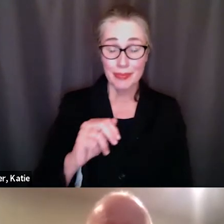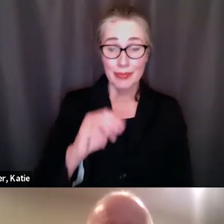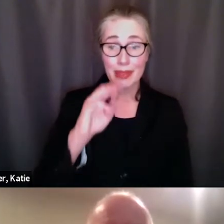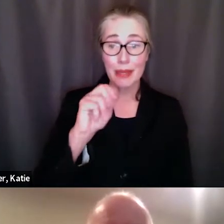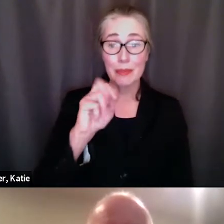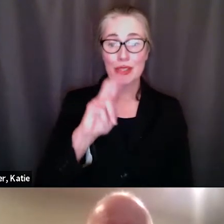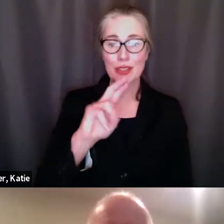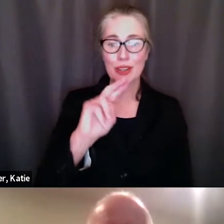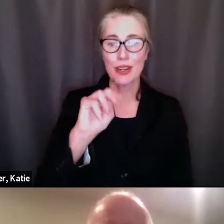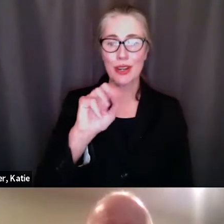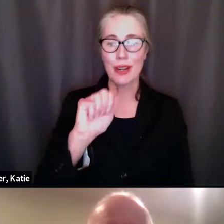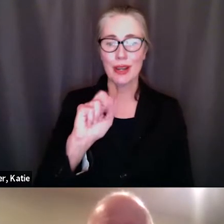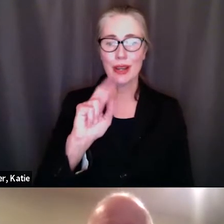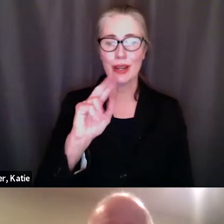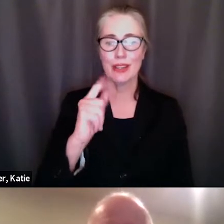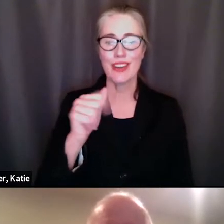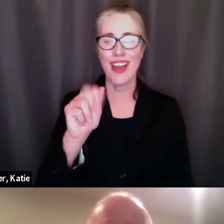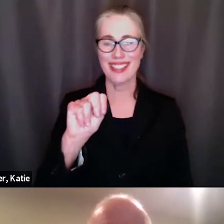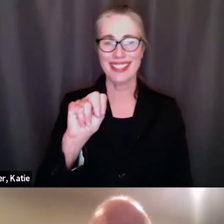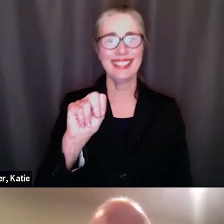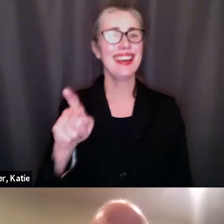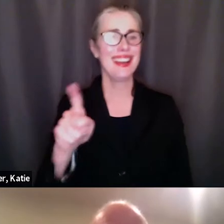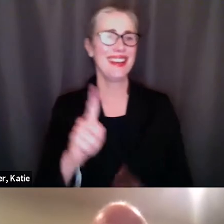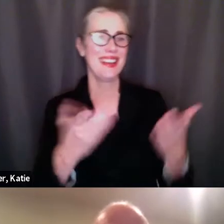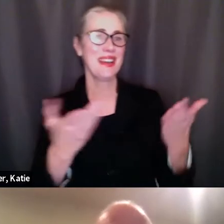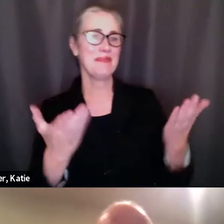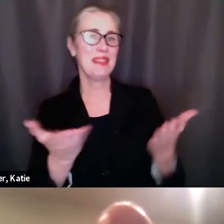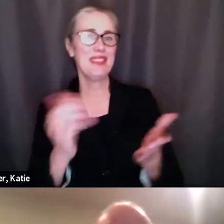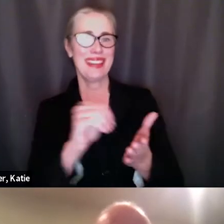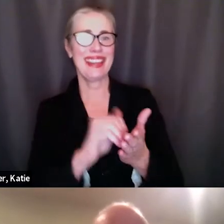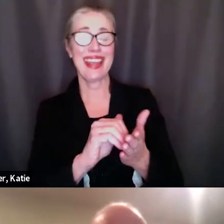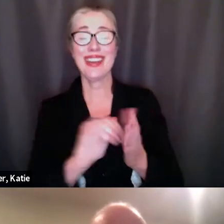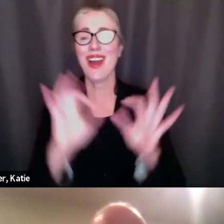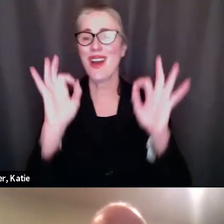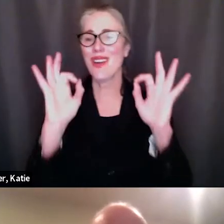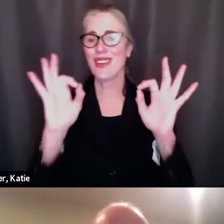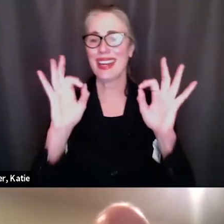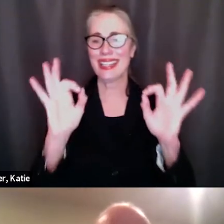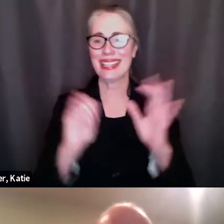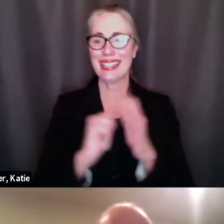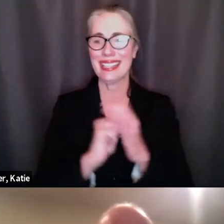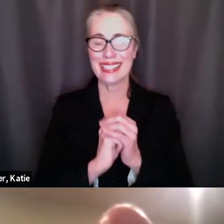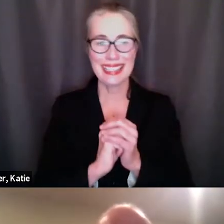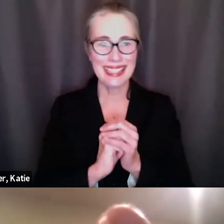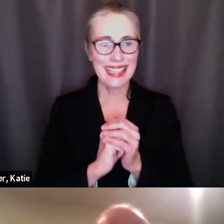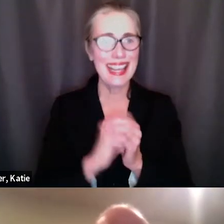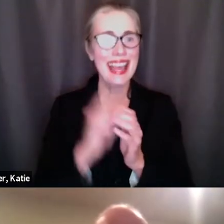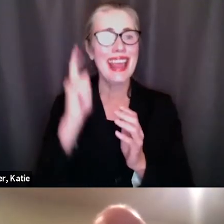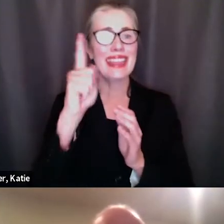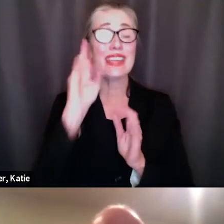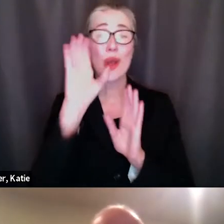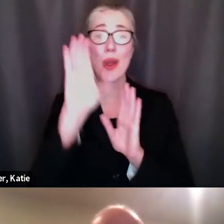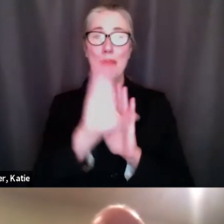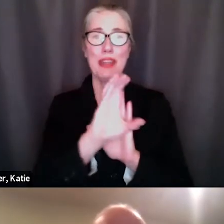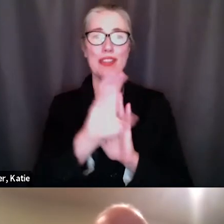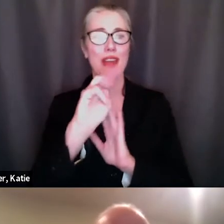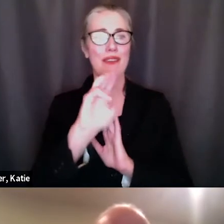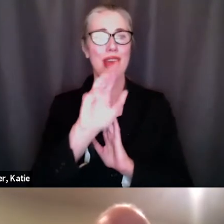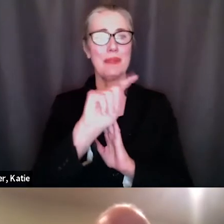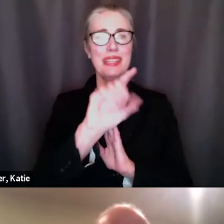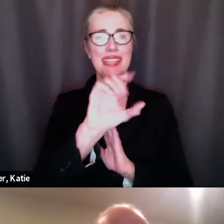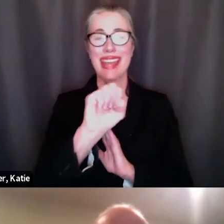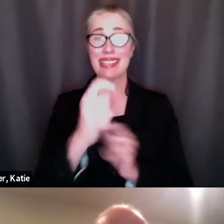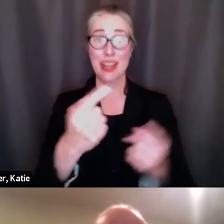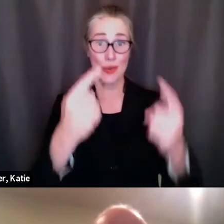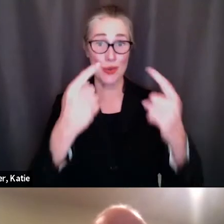i'm back okay great we'll go back up here like these are images of our mtss if you come to